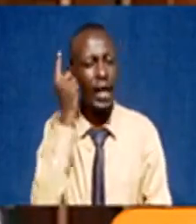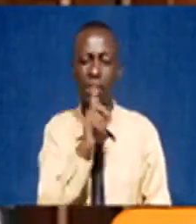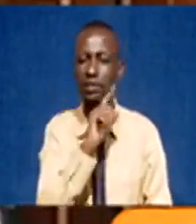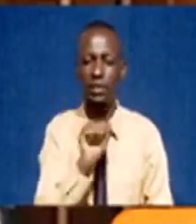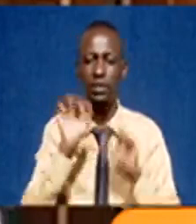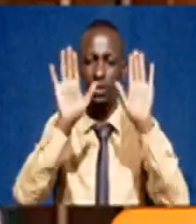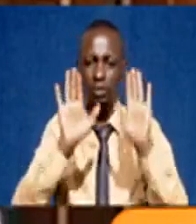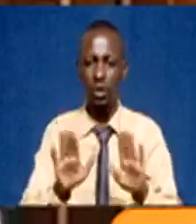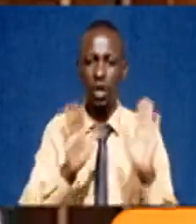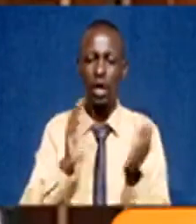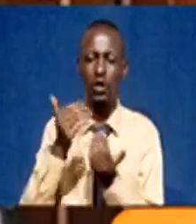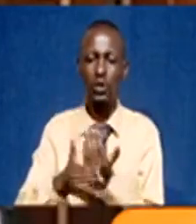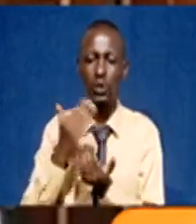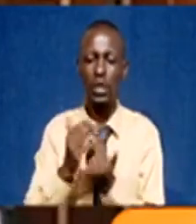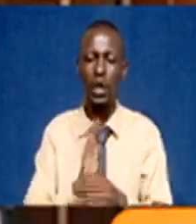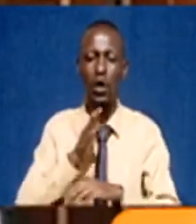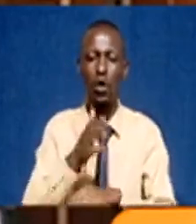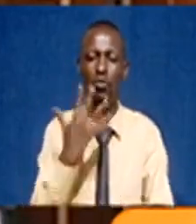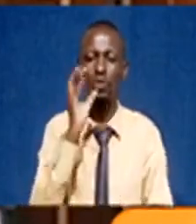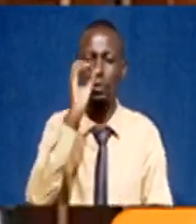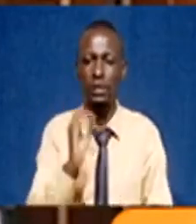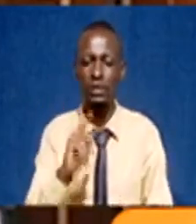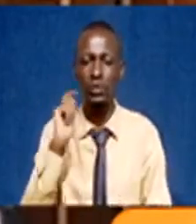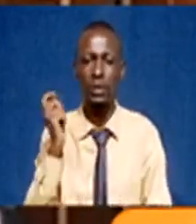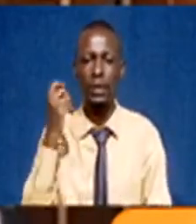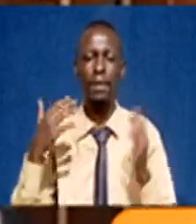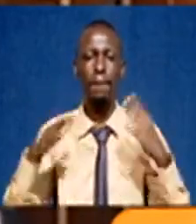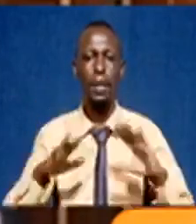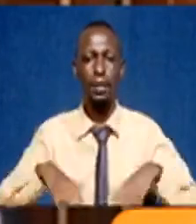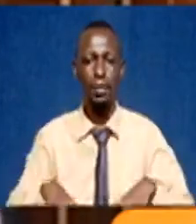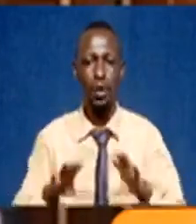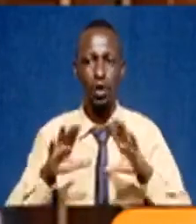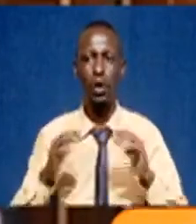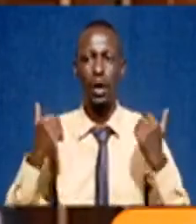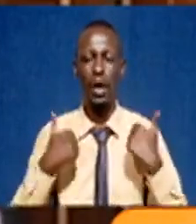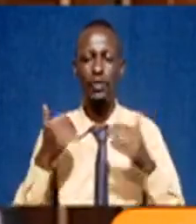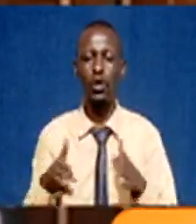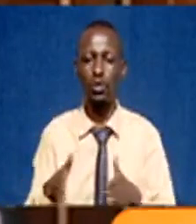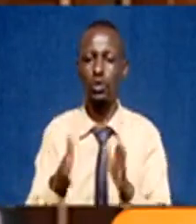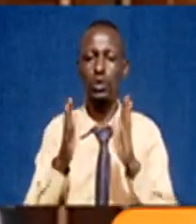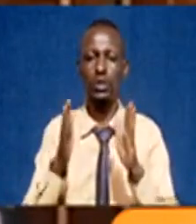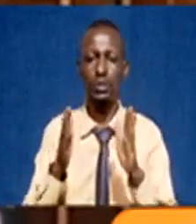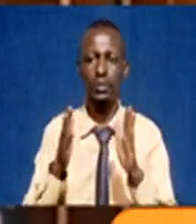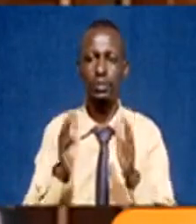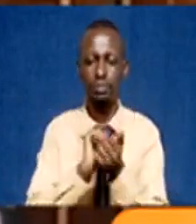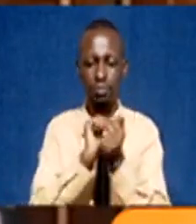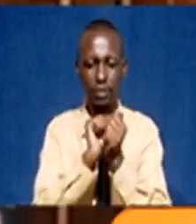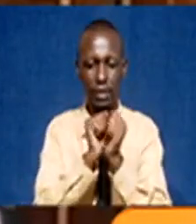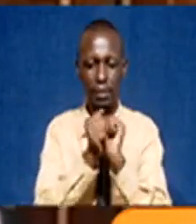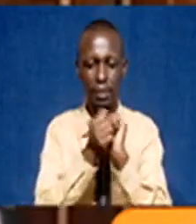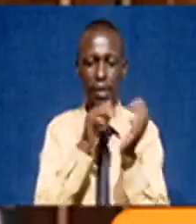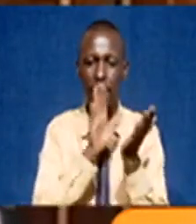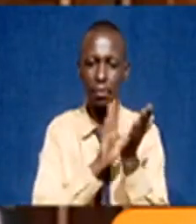over 50% of the population in Kenya, to find an avenue, Mr. Speaker, when the amendments are being